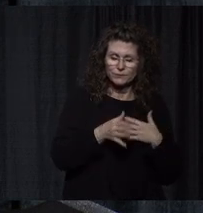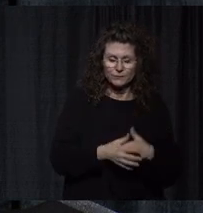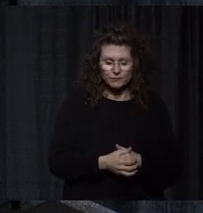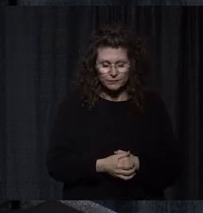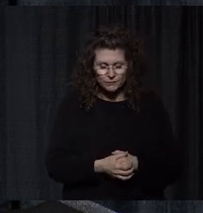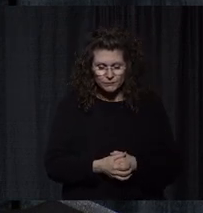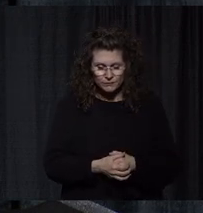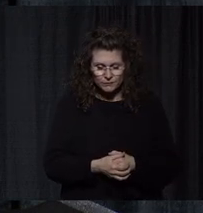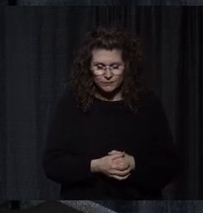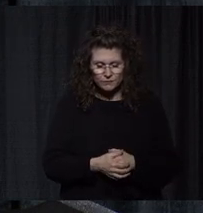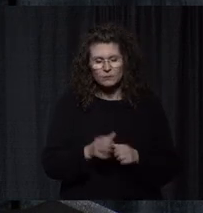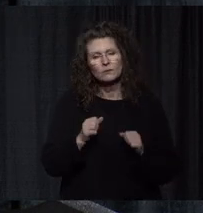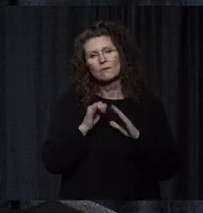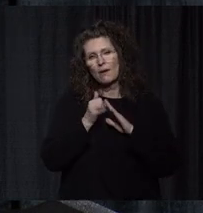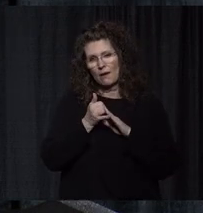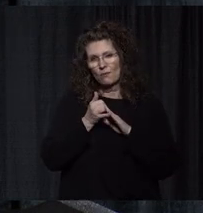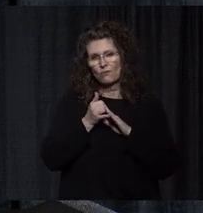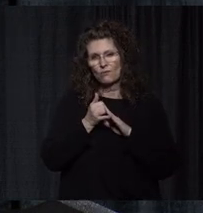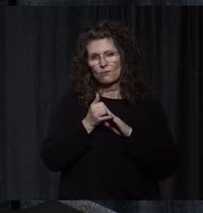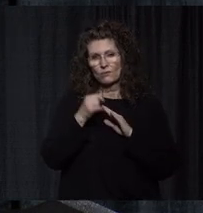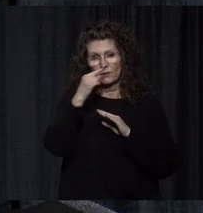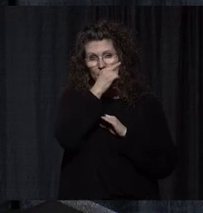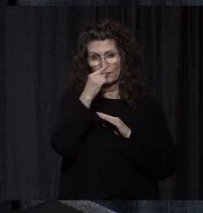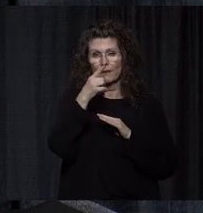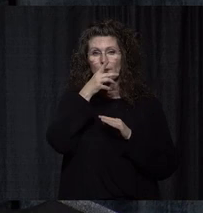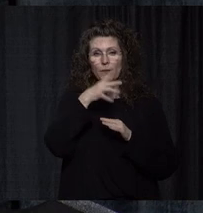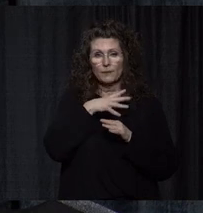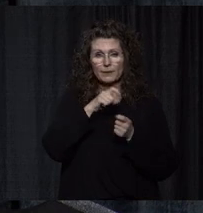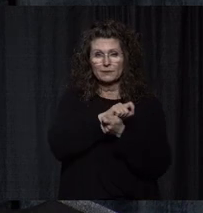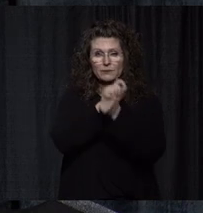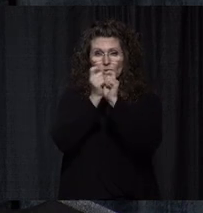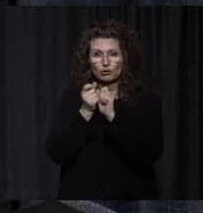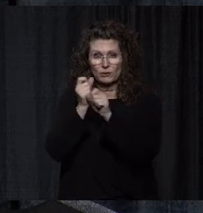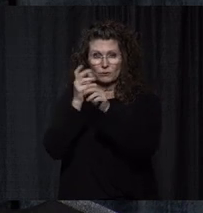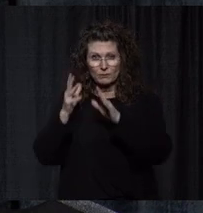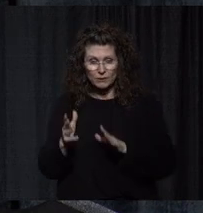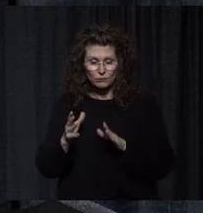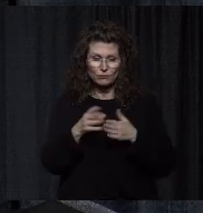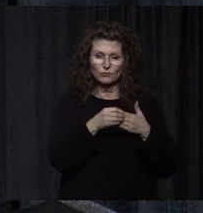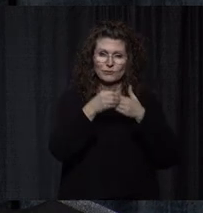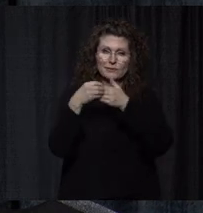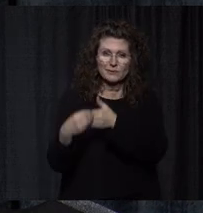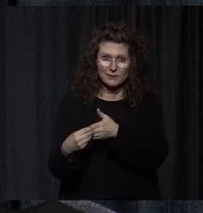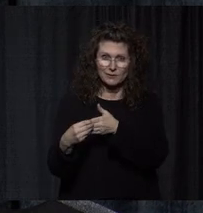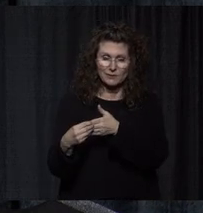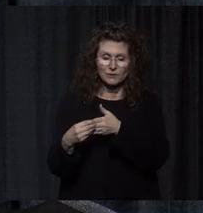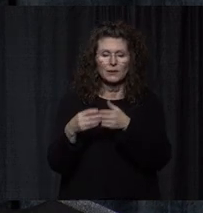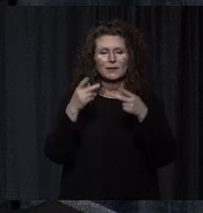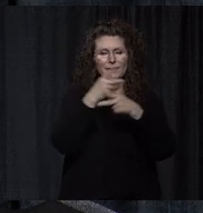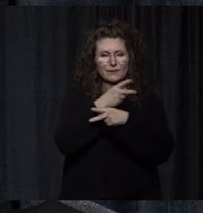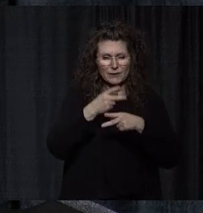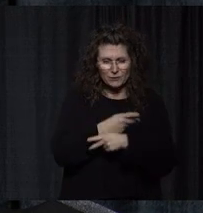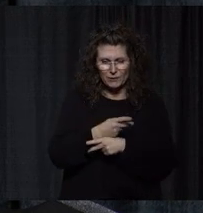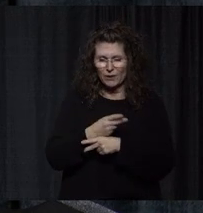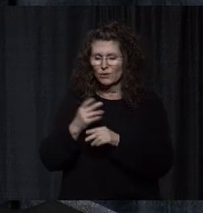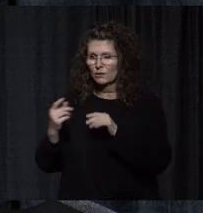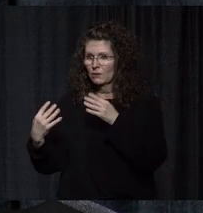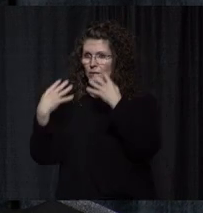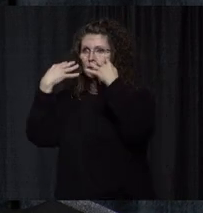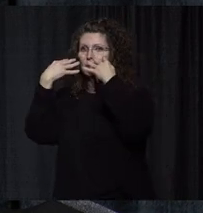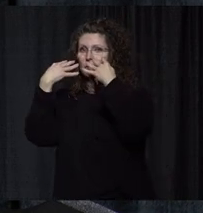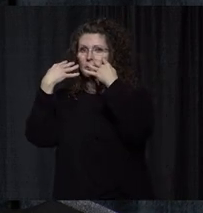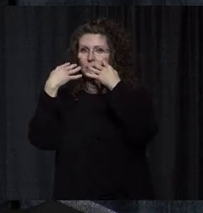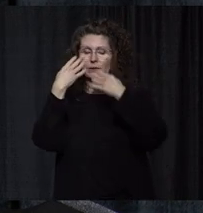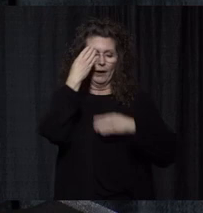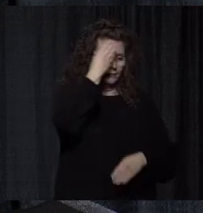So how, as black women change makers and leaders, do we negotiate this tension of visibility and invisibility without letting